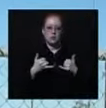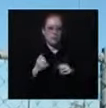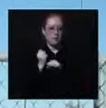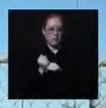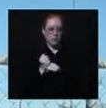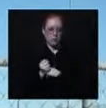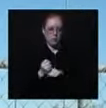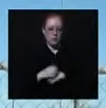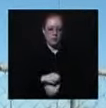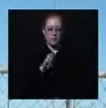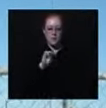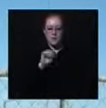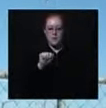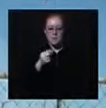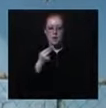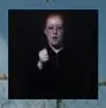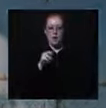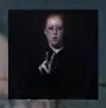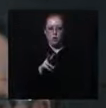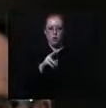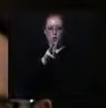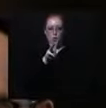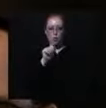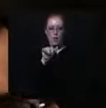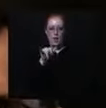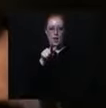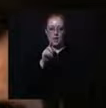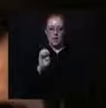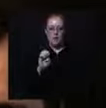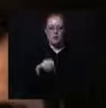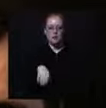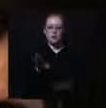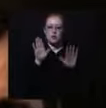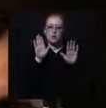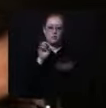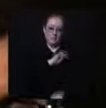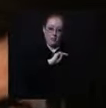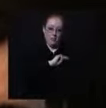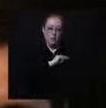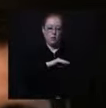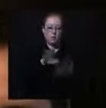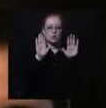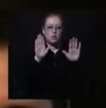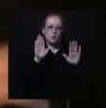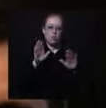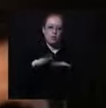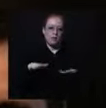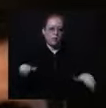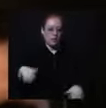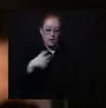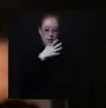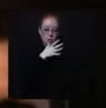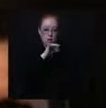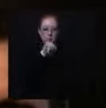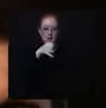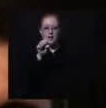play ball. Matthew Whaley is just an incredible kid, and his mom, Jennifer